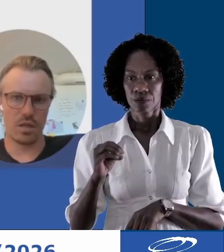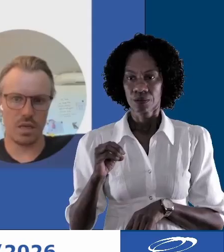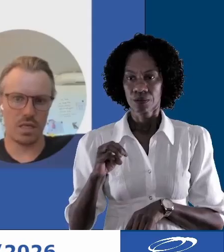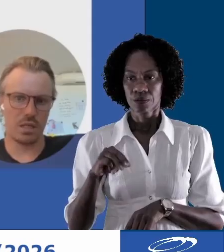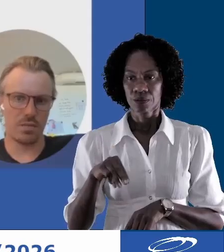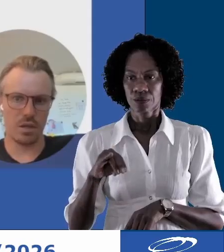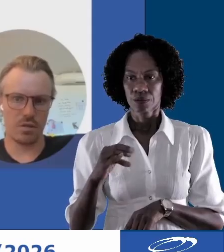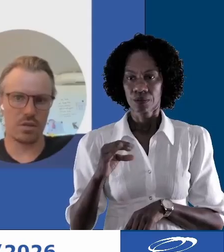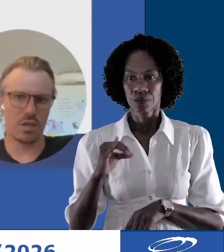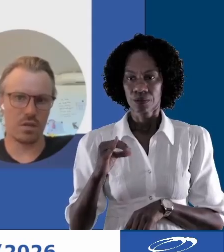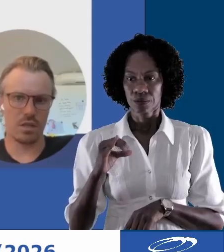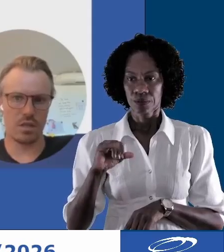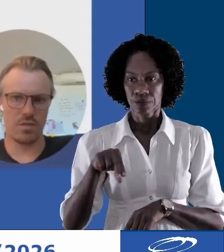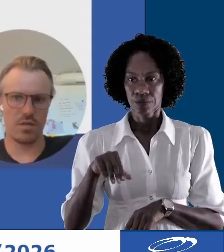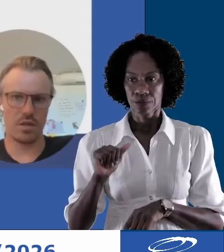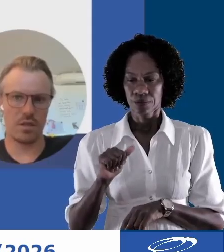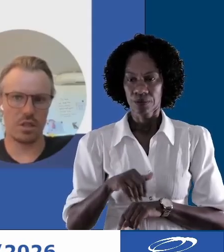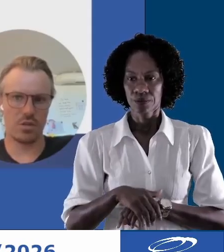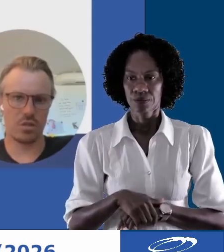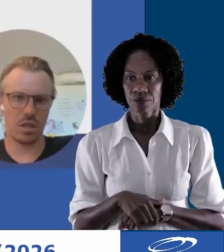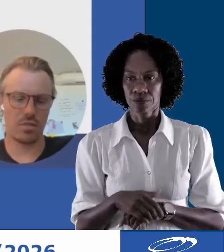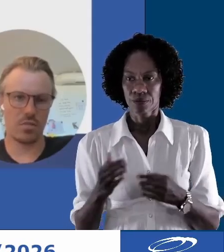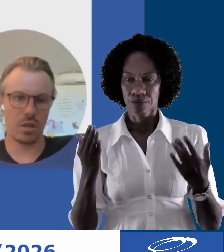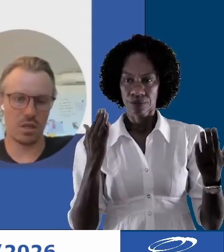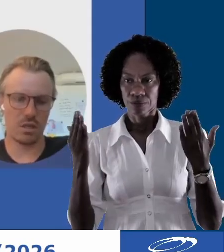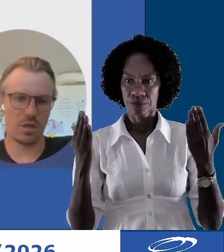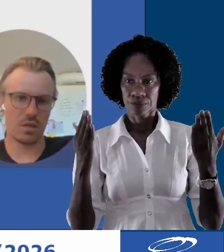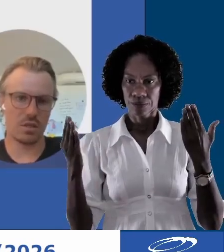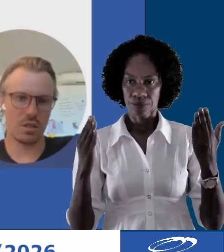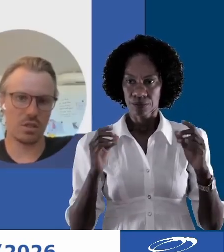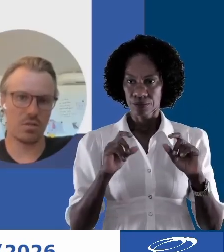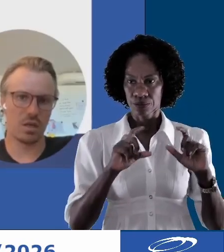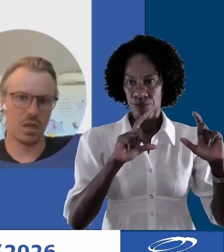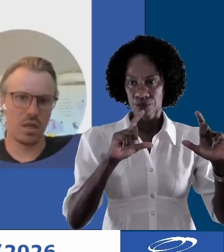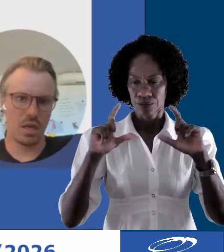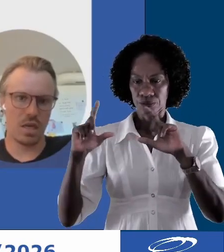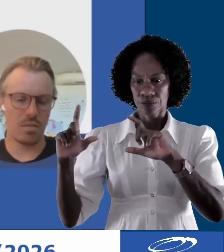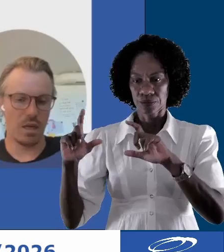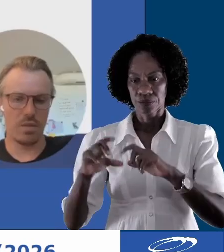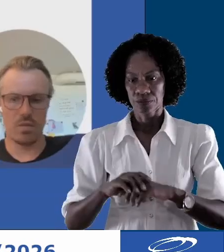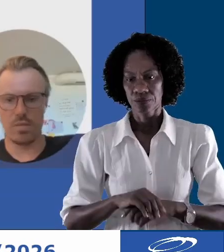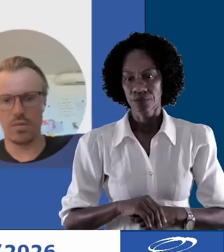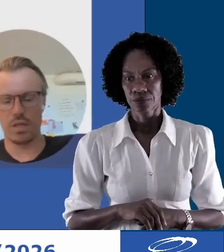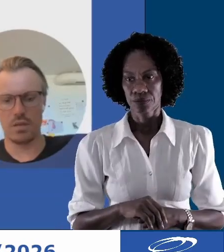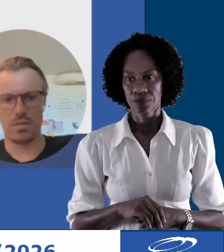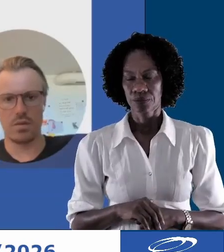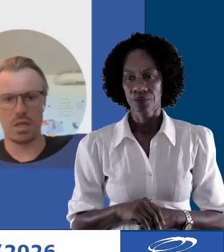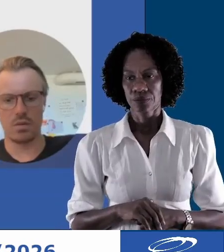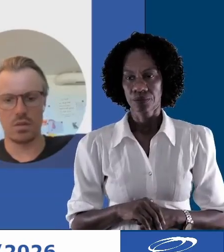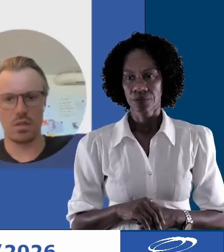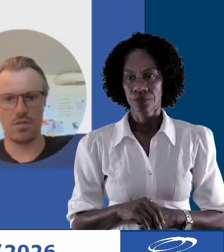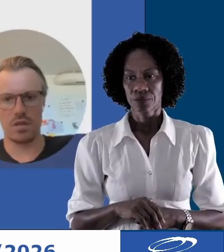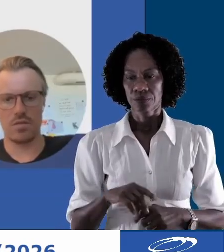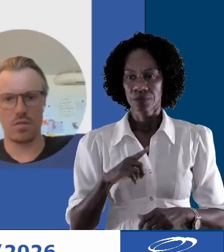but as it appears, there is a difference in tissue type within the spinal tissue, and it may be more pronounced